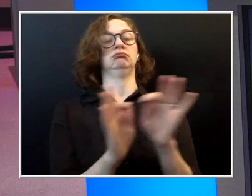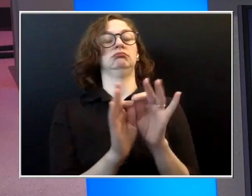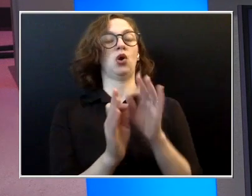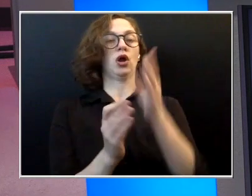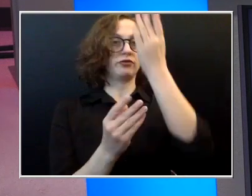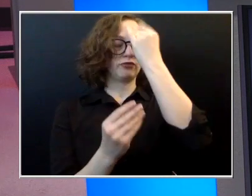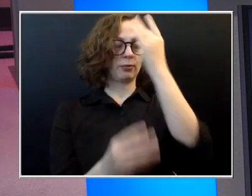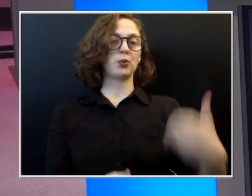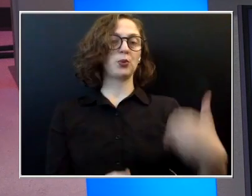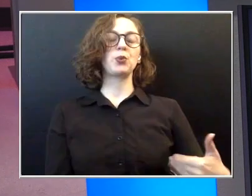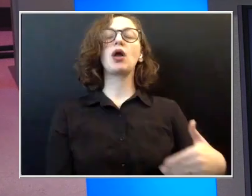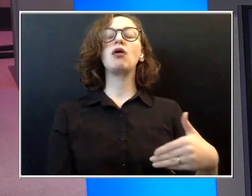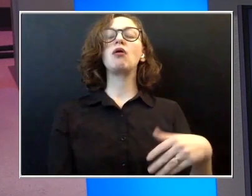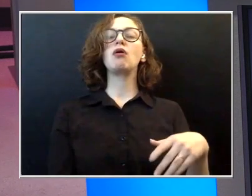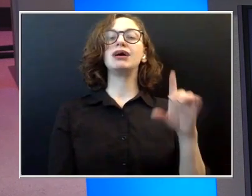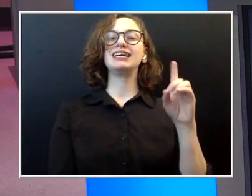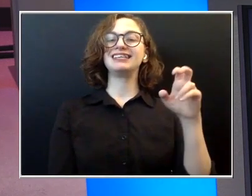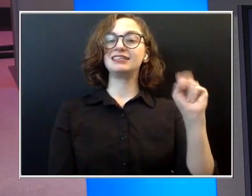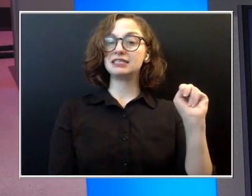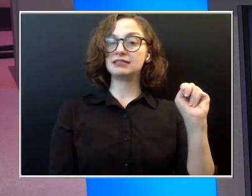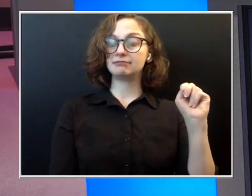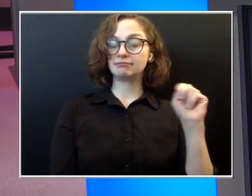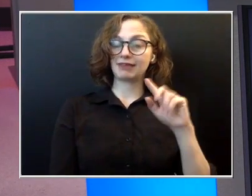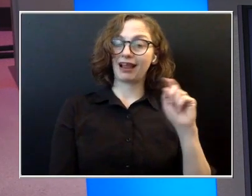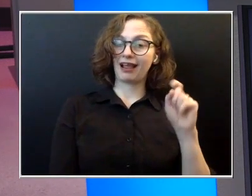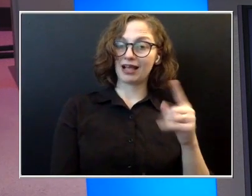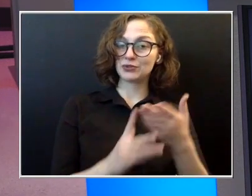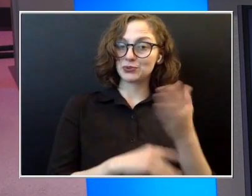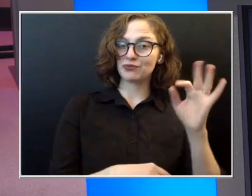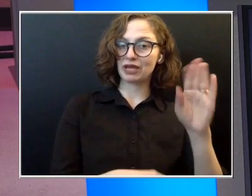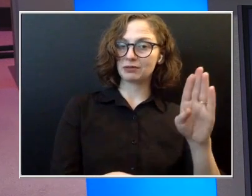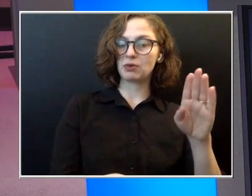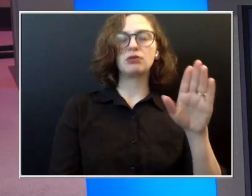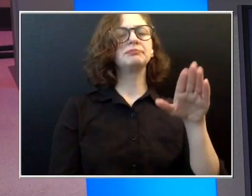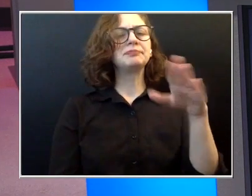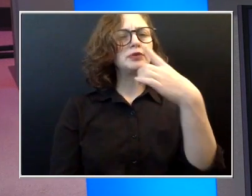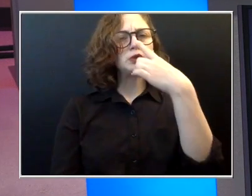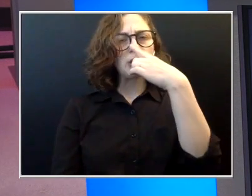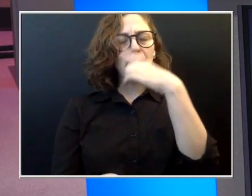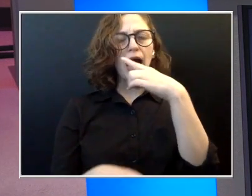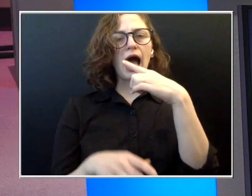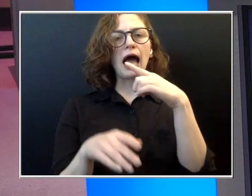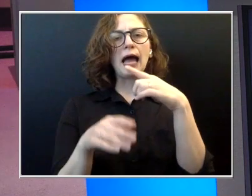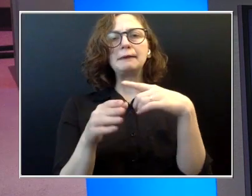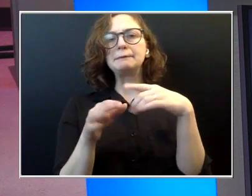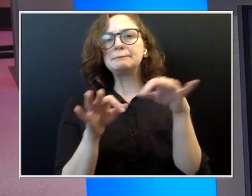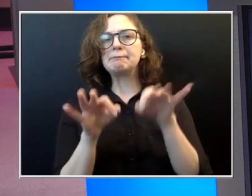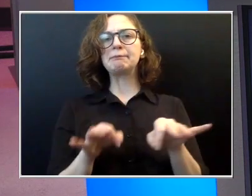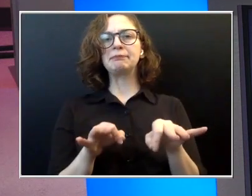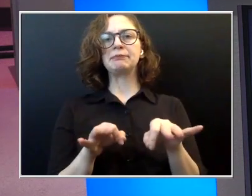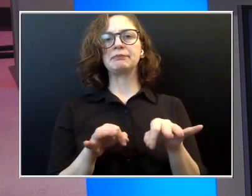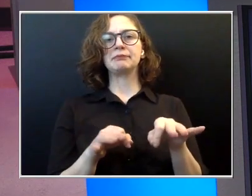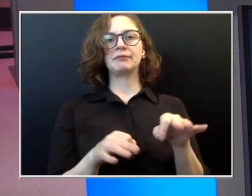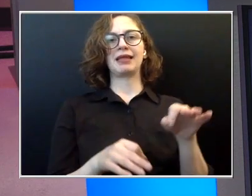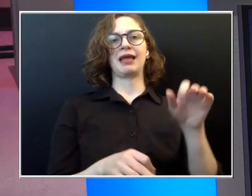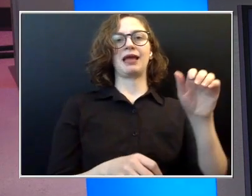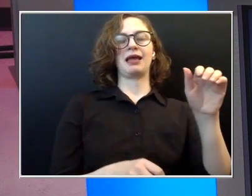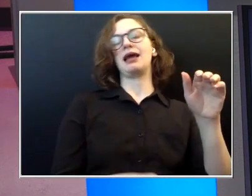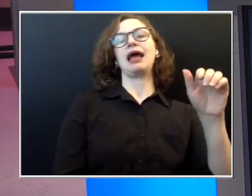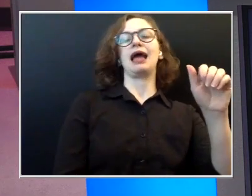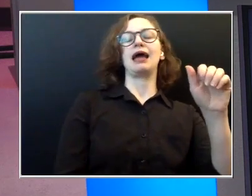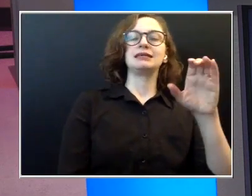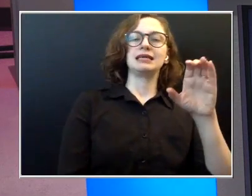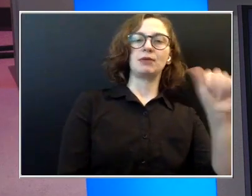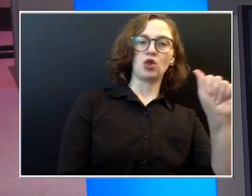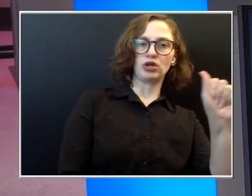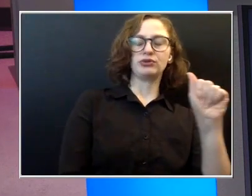in on Facebook. He would like to know if you could describe the relation between amyloidosis and myeloma. Yes. And then what's myeloma